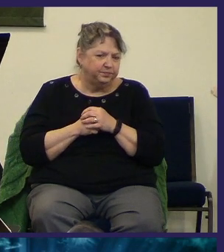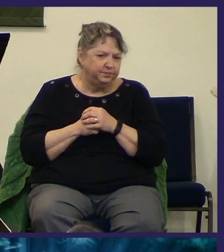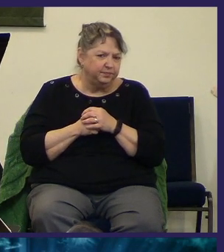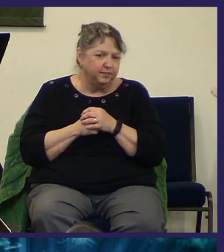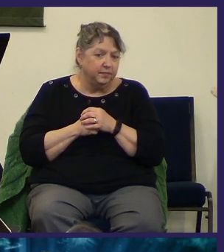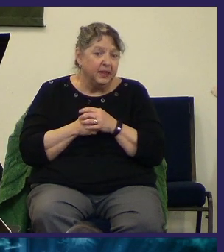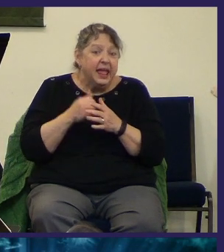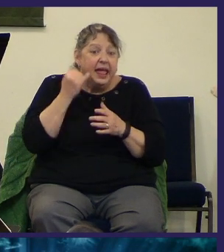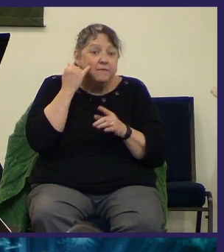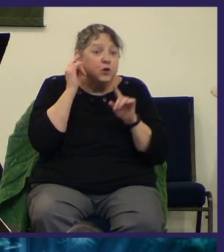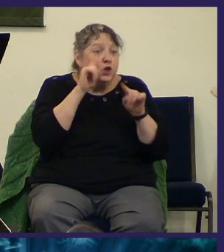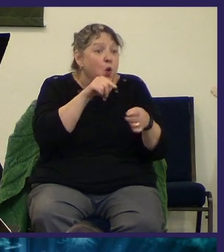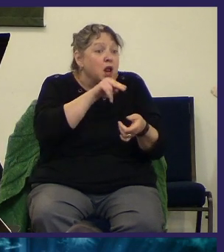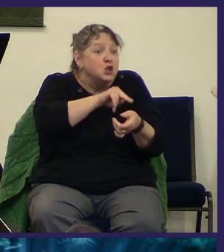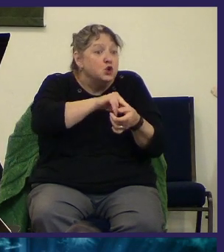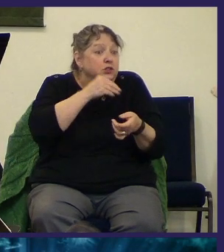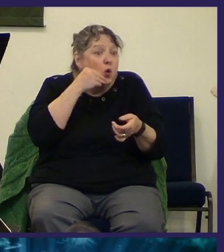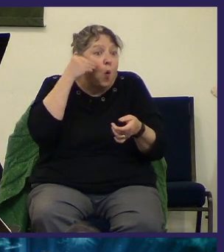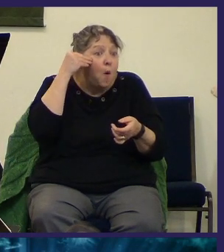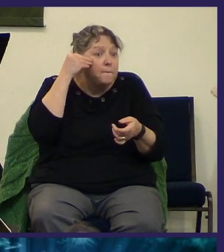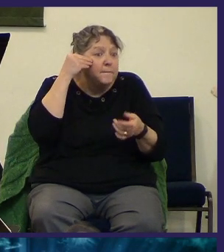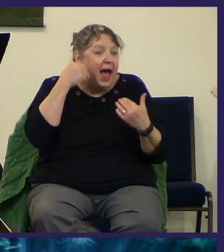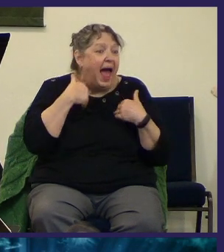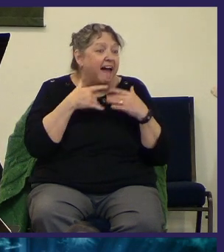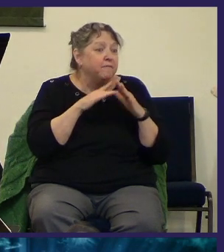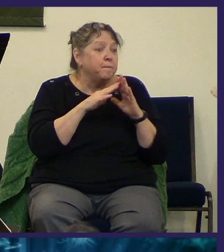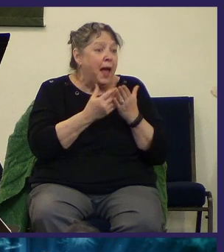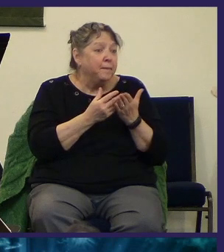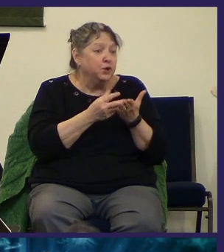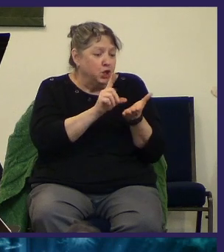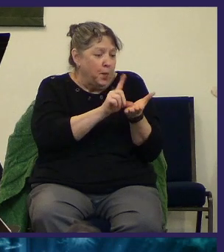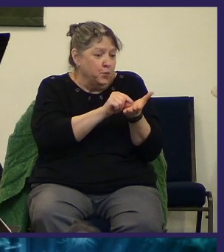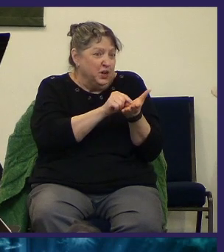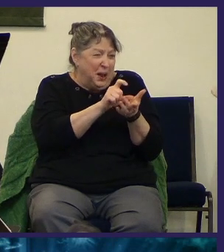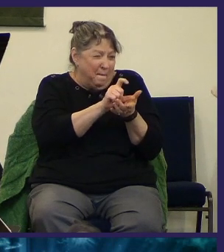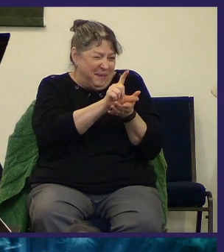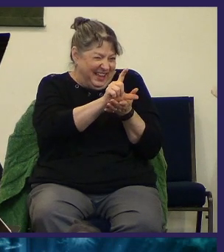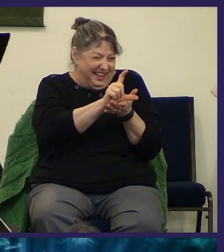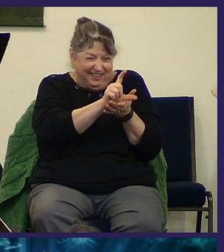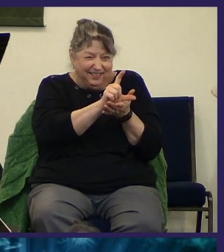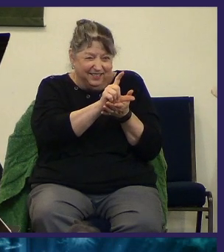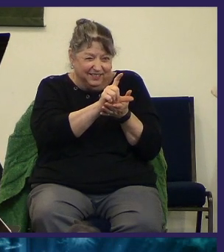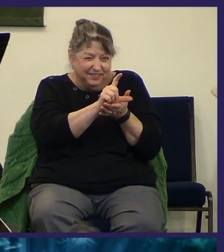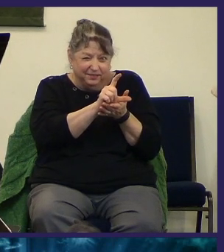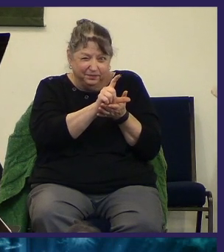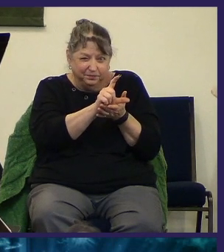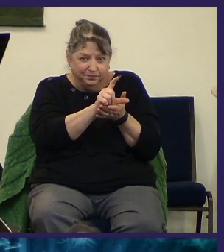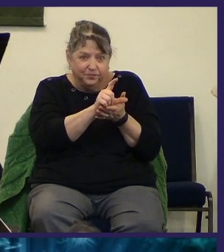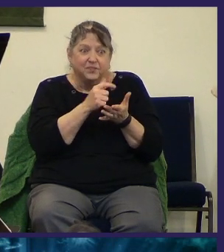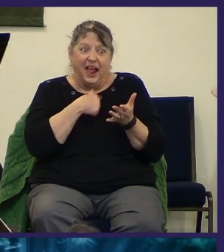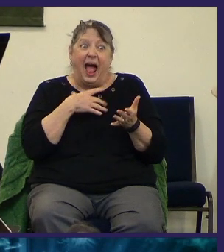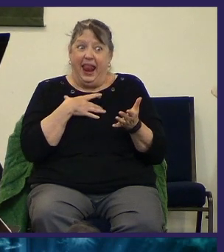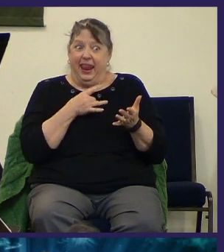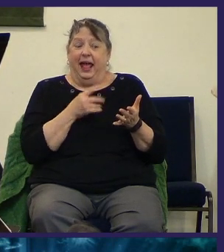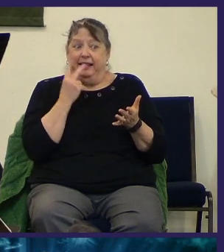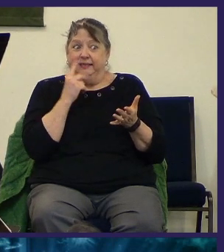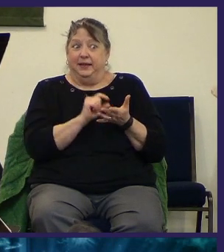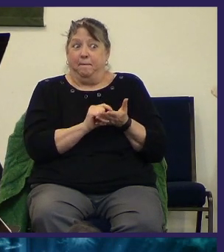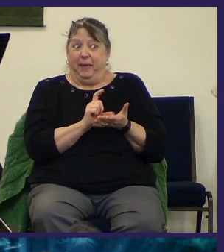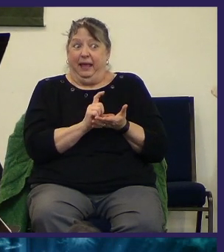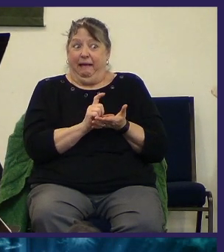in nursing homes hospitals uh actually i use a large print bible myself